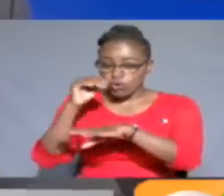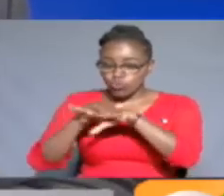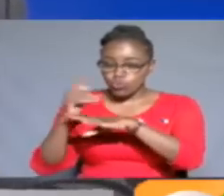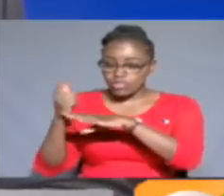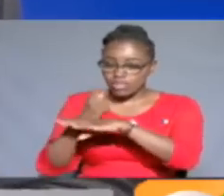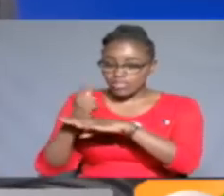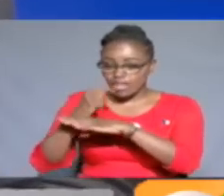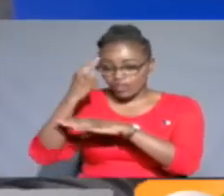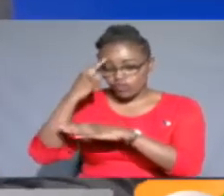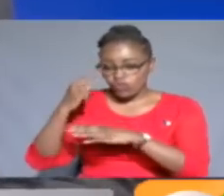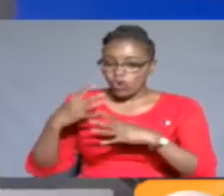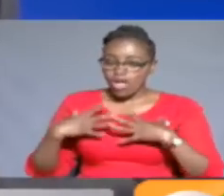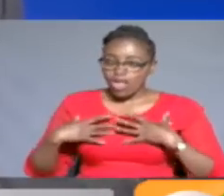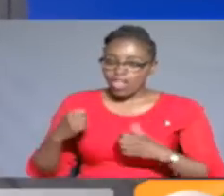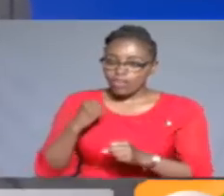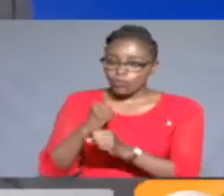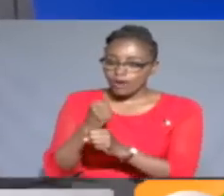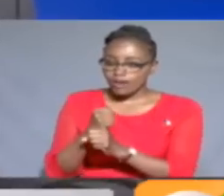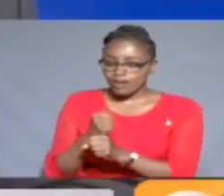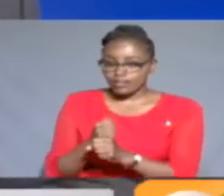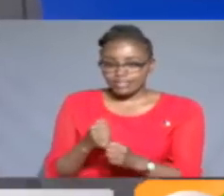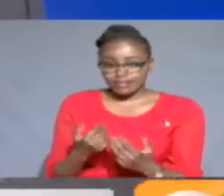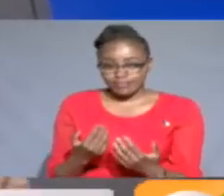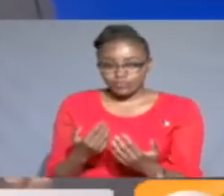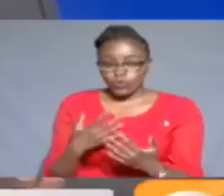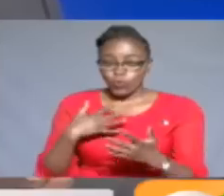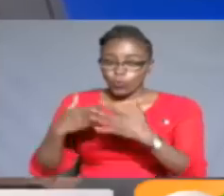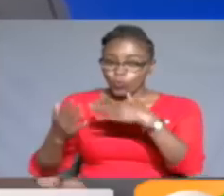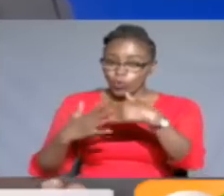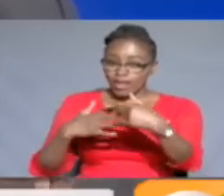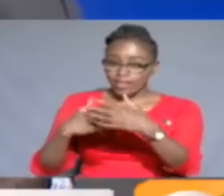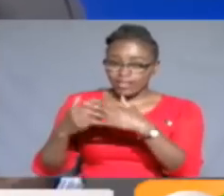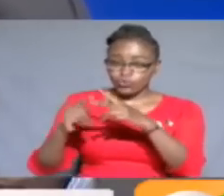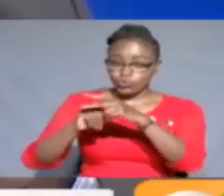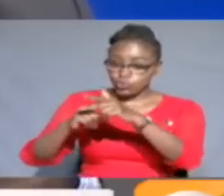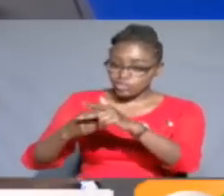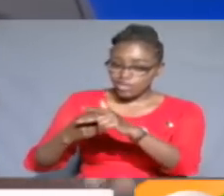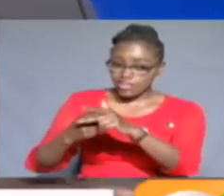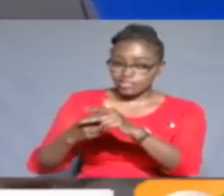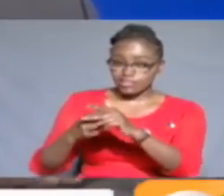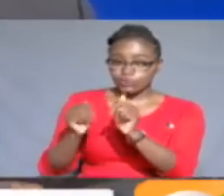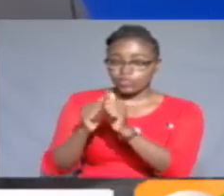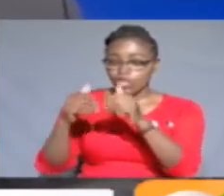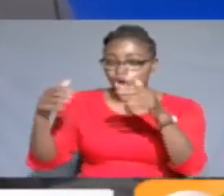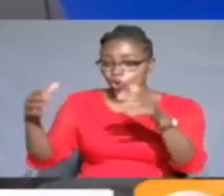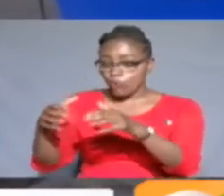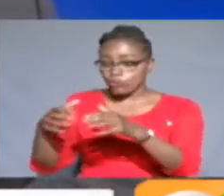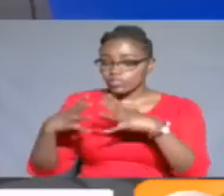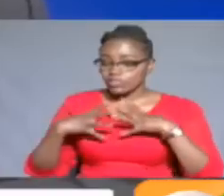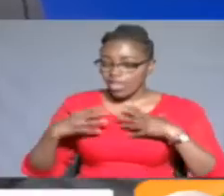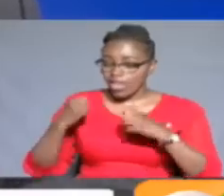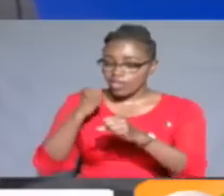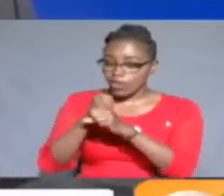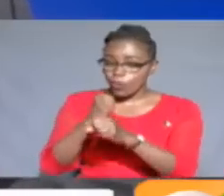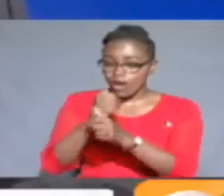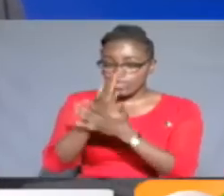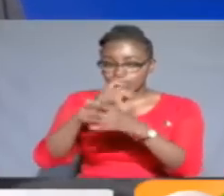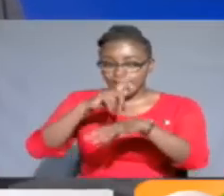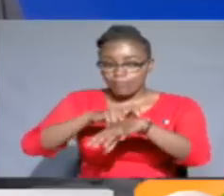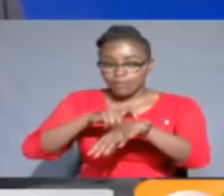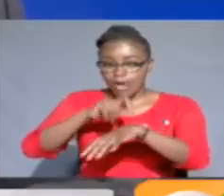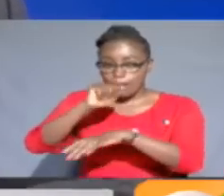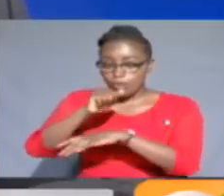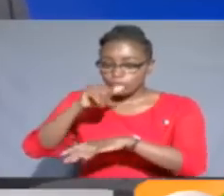health workers. Whether they are you're starting with community health workers. There are sometimes they can